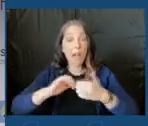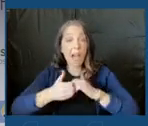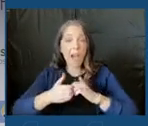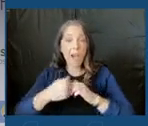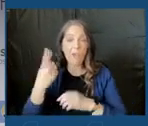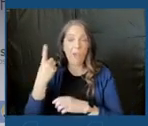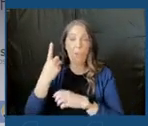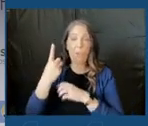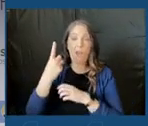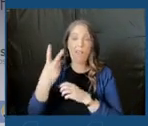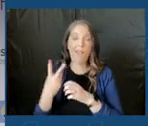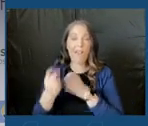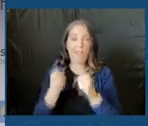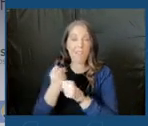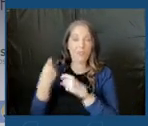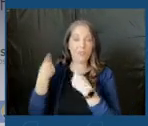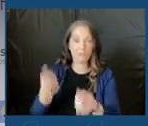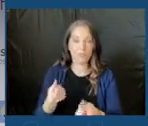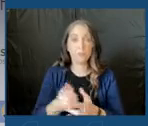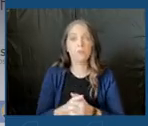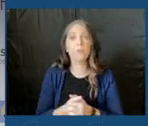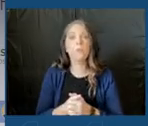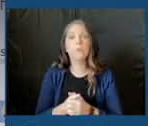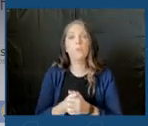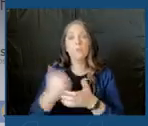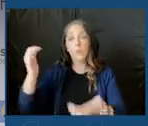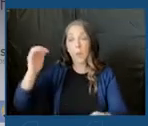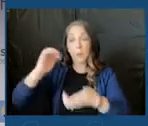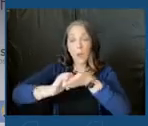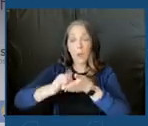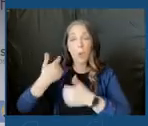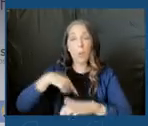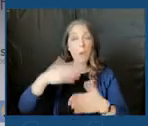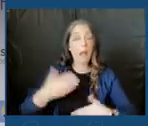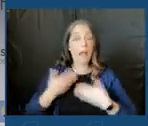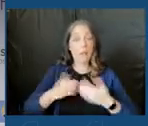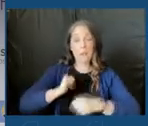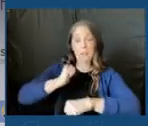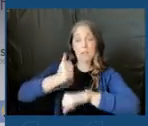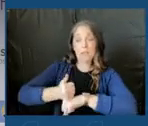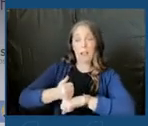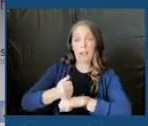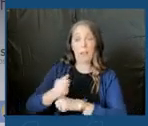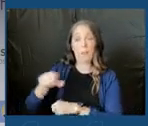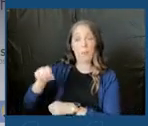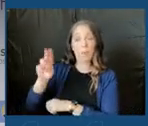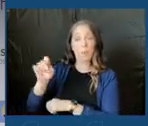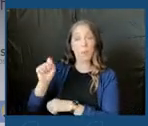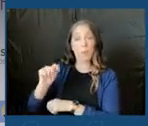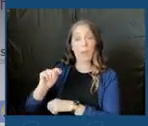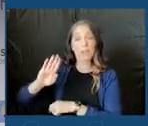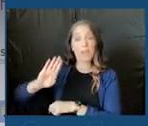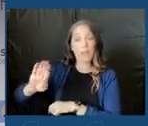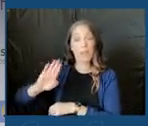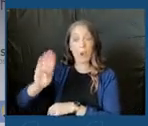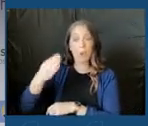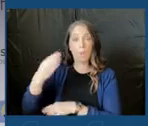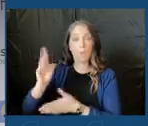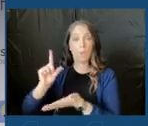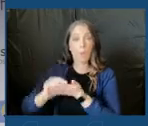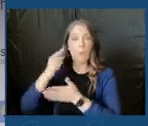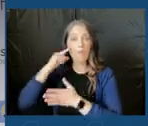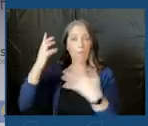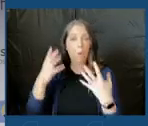In partnership, we're thrilled to be implementing Quest's Blueprint for Wellness, which is an incredible tool for our public health navigators to share